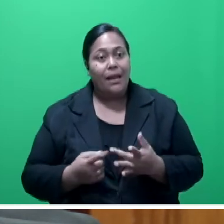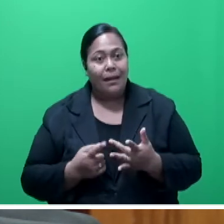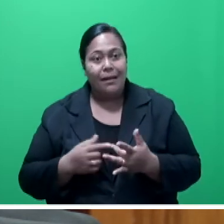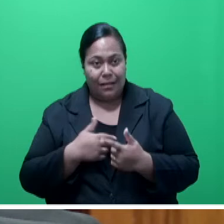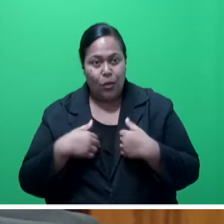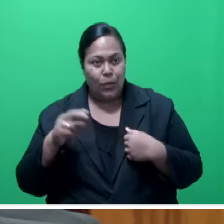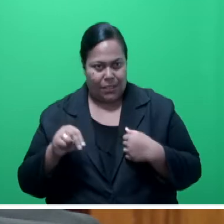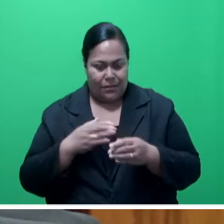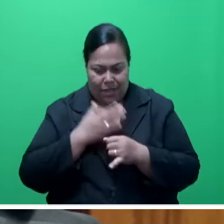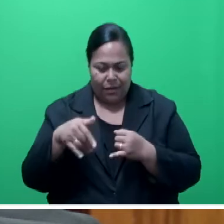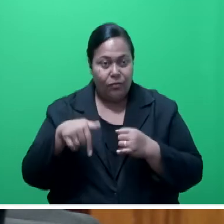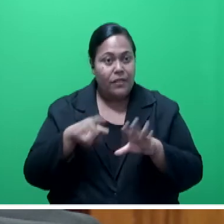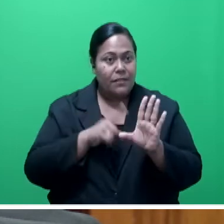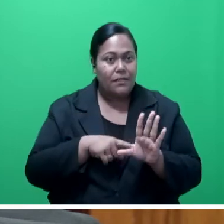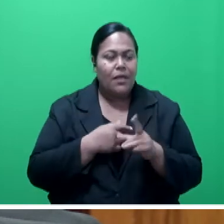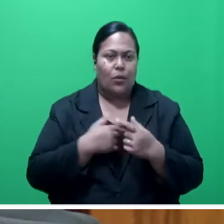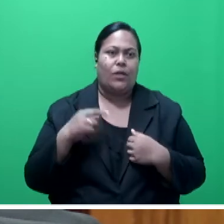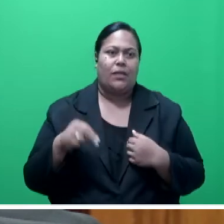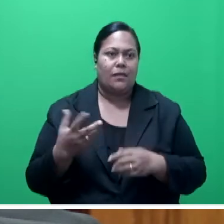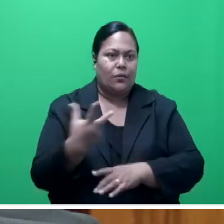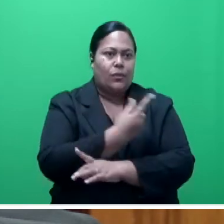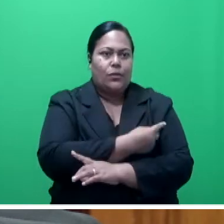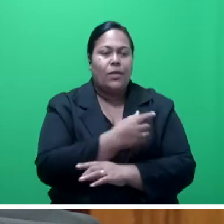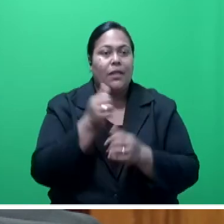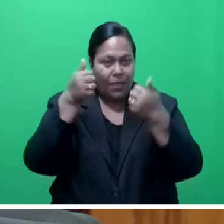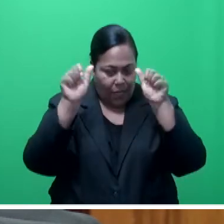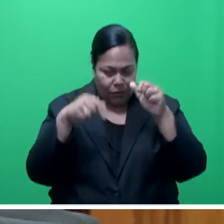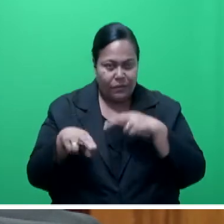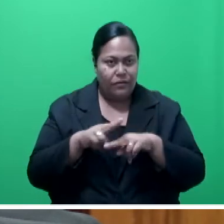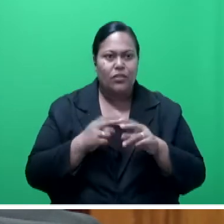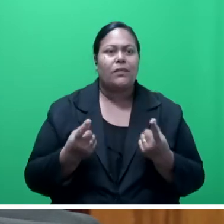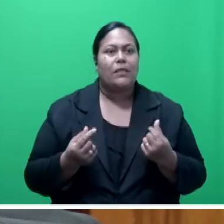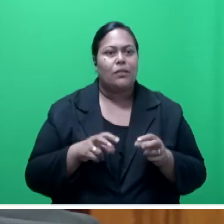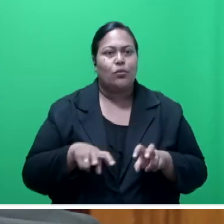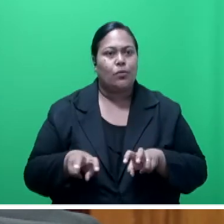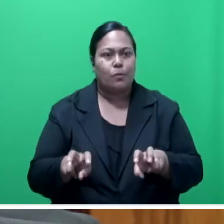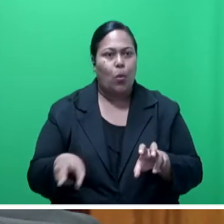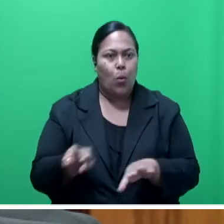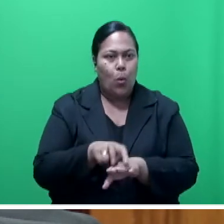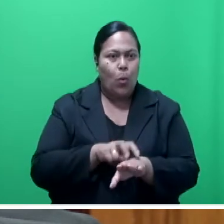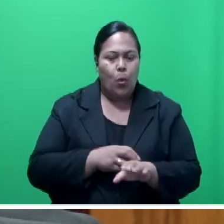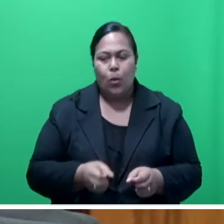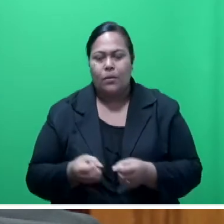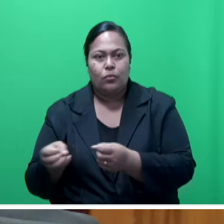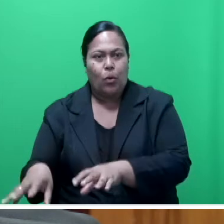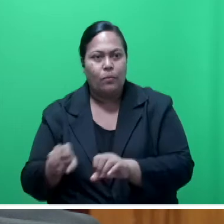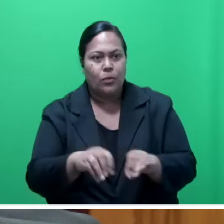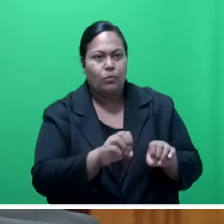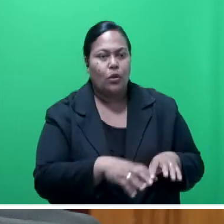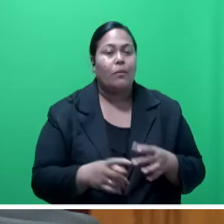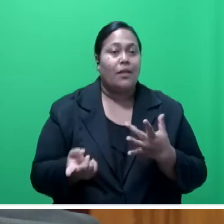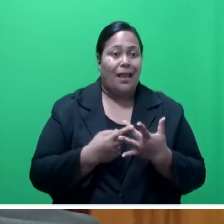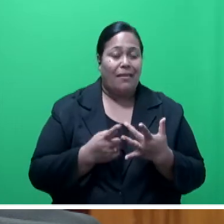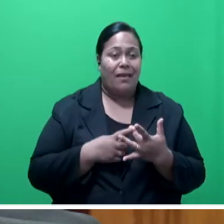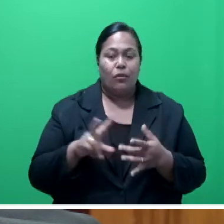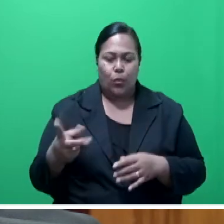embryos in test tubes and implant it in the cows throughout Fiji, easier to transport. And number 3 is through artificial insemination. So